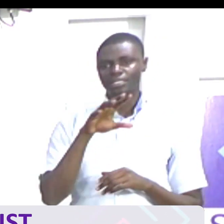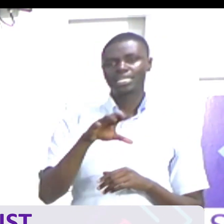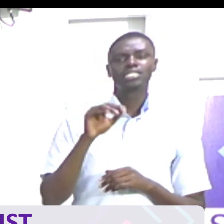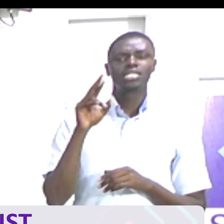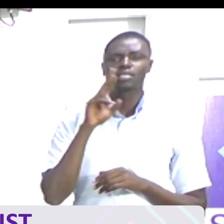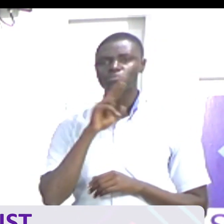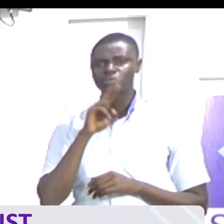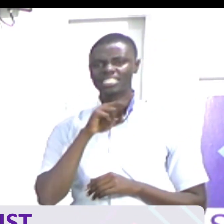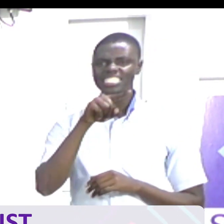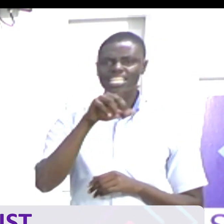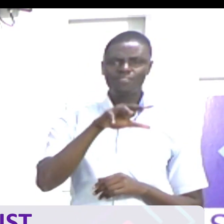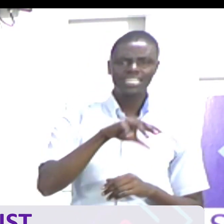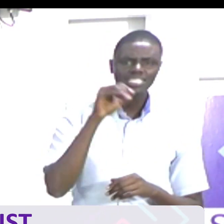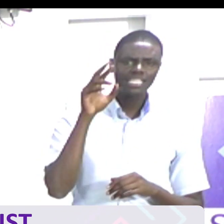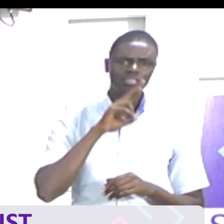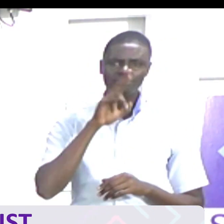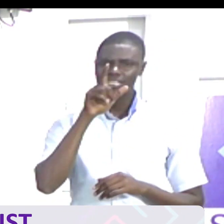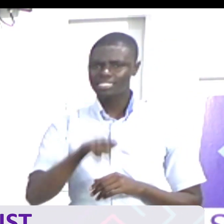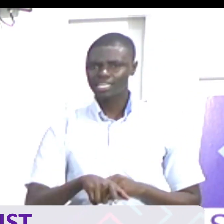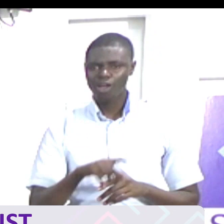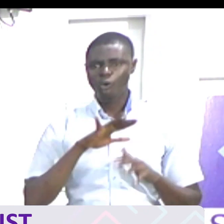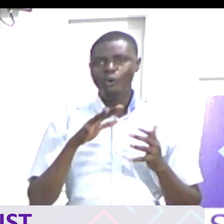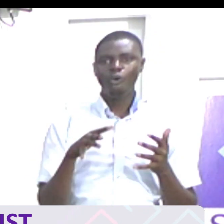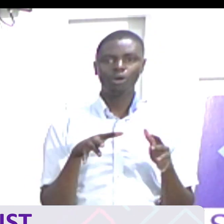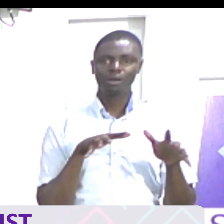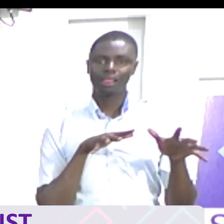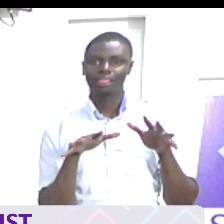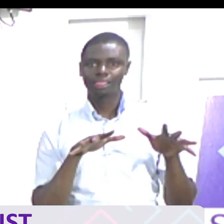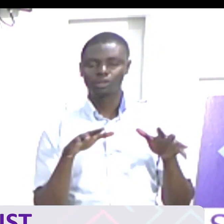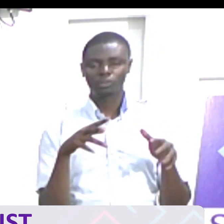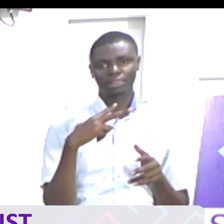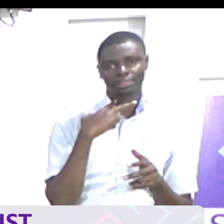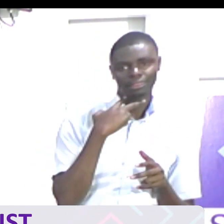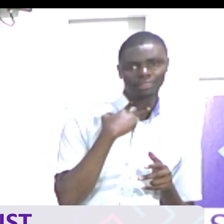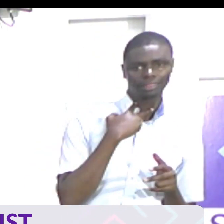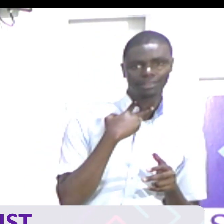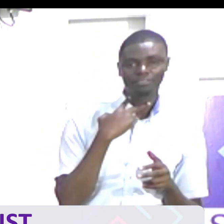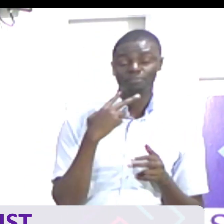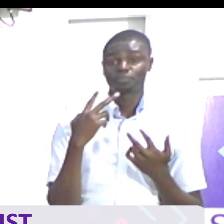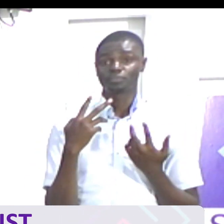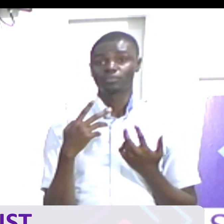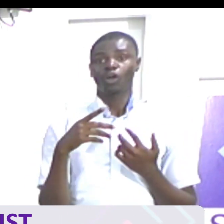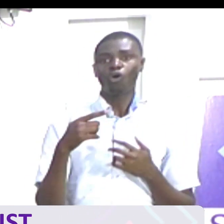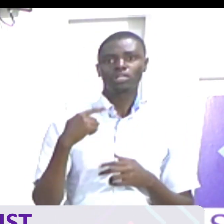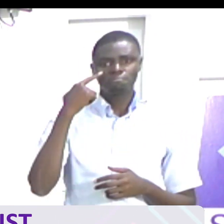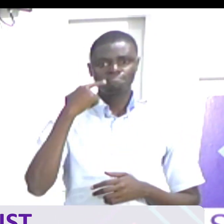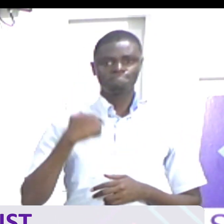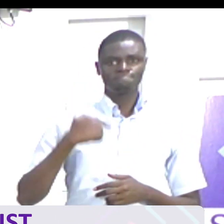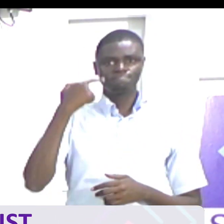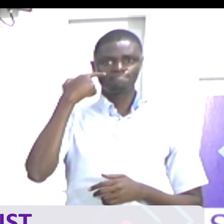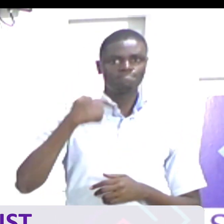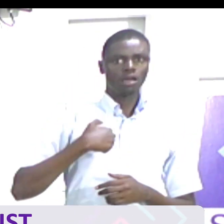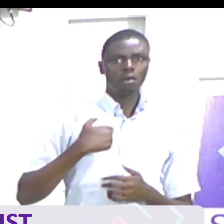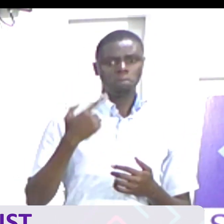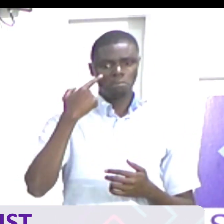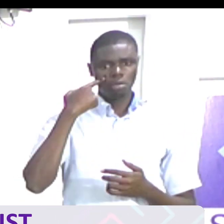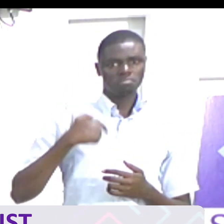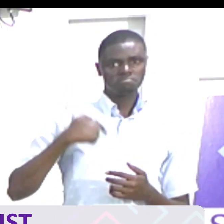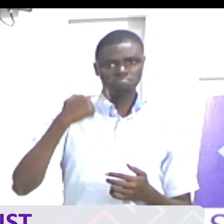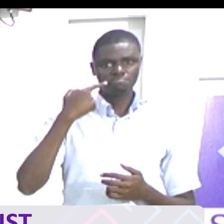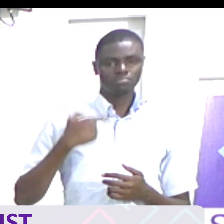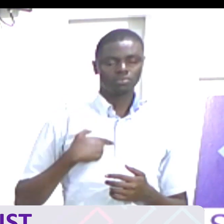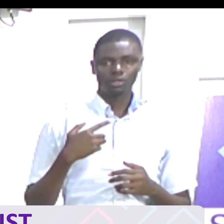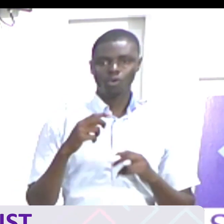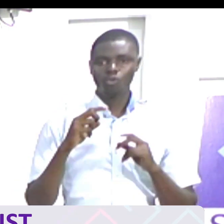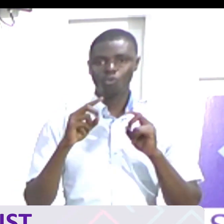Are you a risk taker? Ama unakuteveva? Ama ni wakujita Kenya. Wewe kifua pale wewe ni deadly nini? Ni